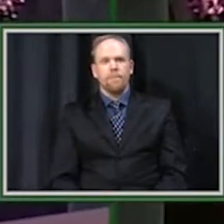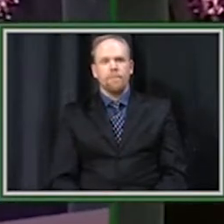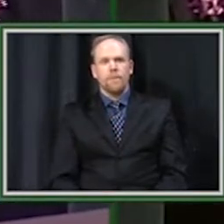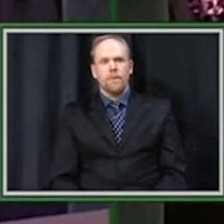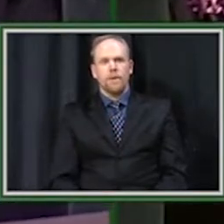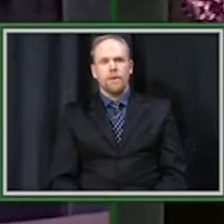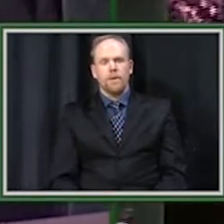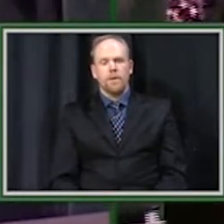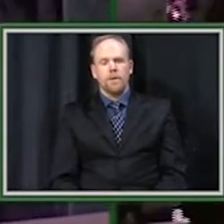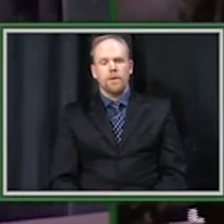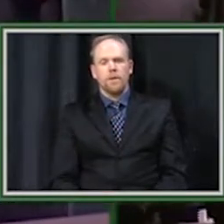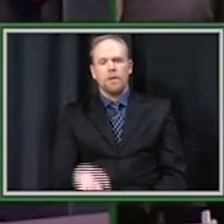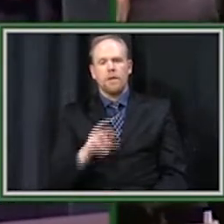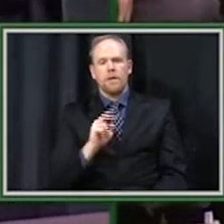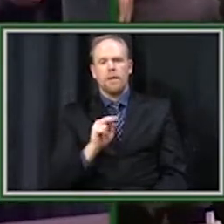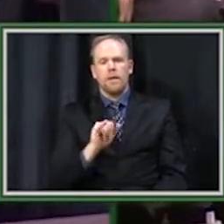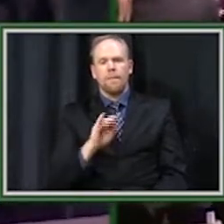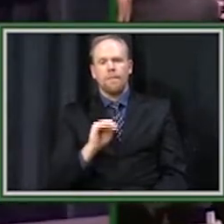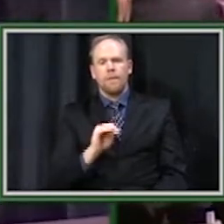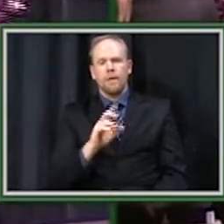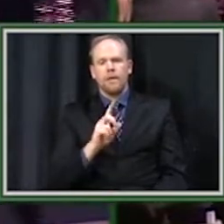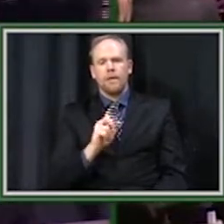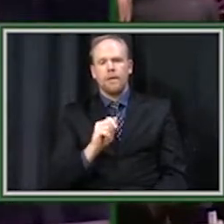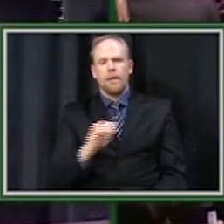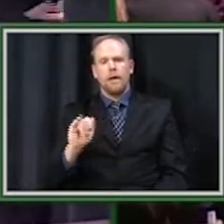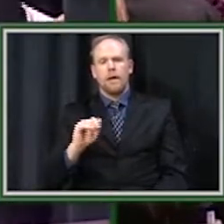Min Dai Caltran.